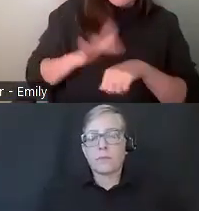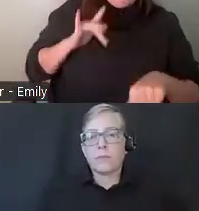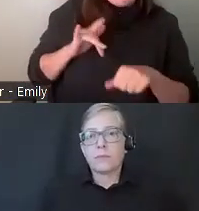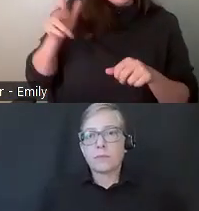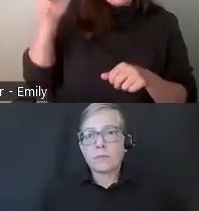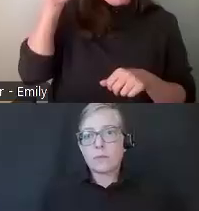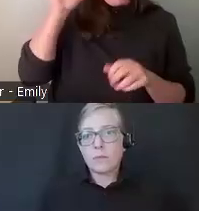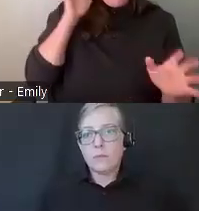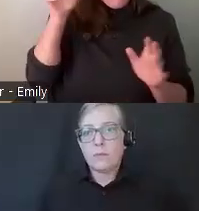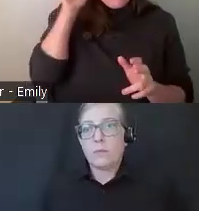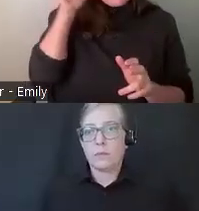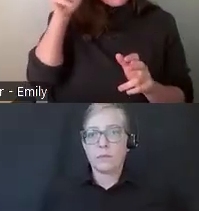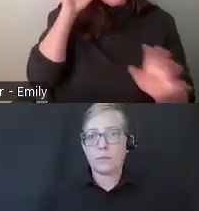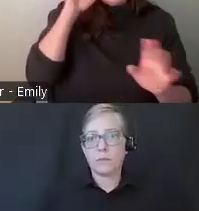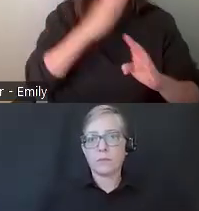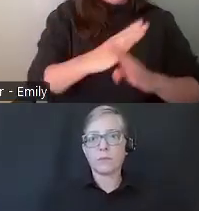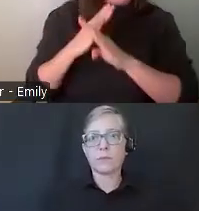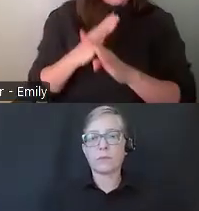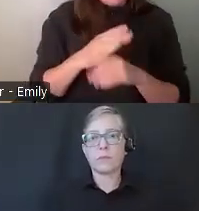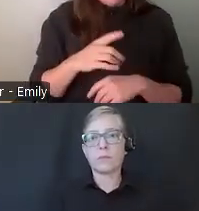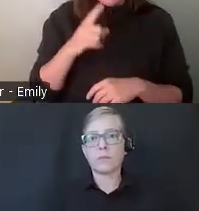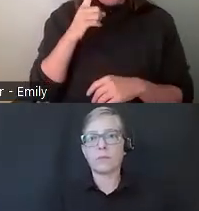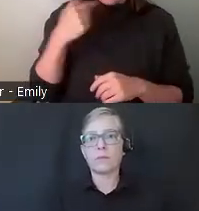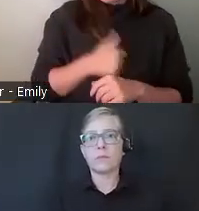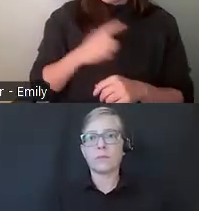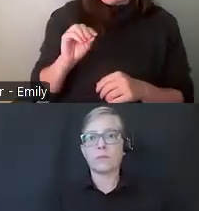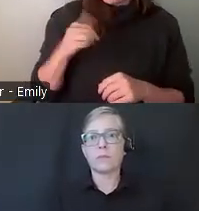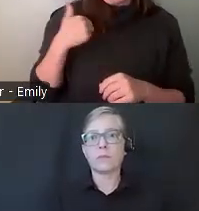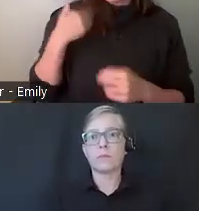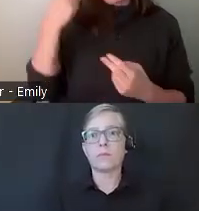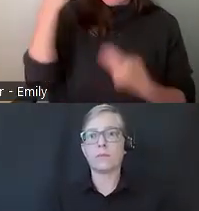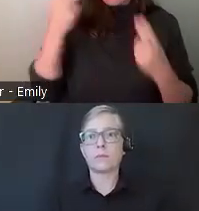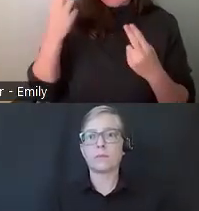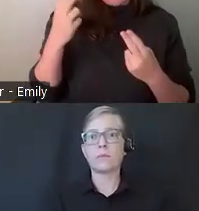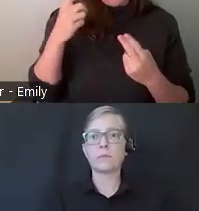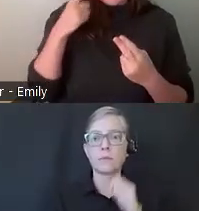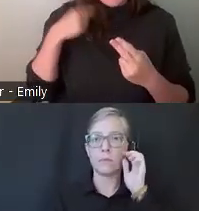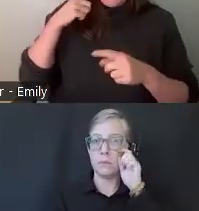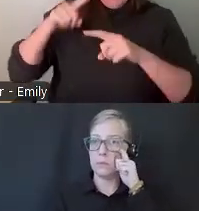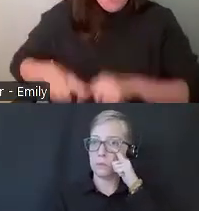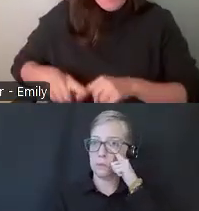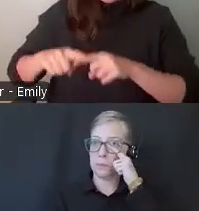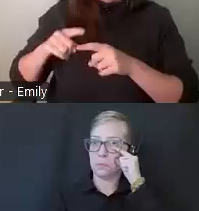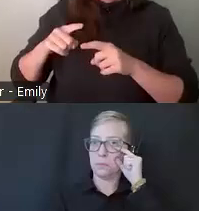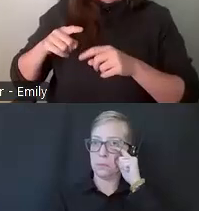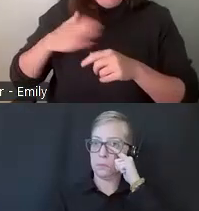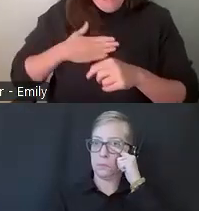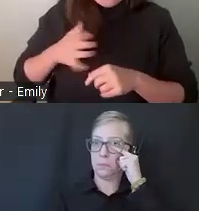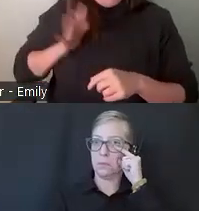are hypotheses that that might actually trigger a compensatory overweighting of prior information during